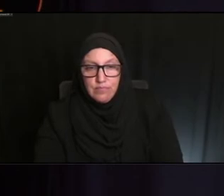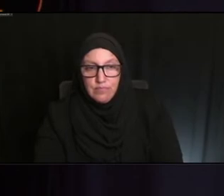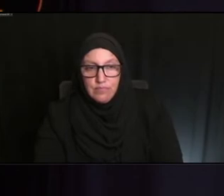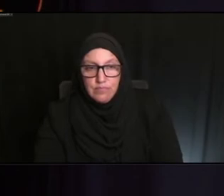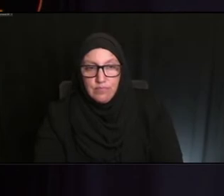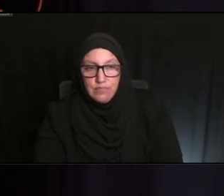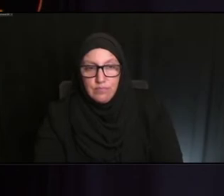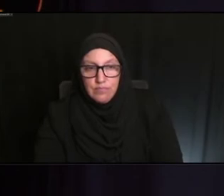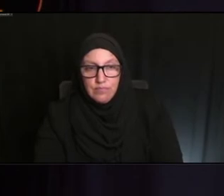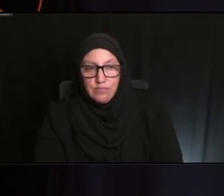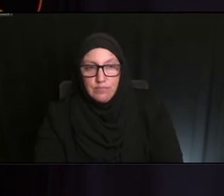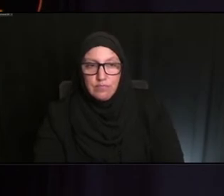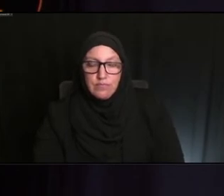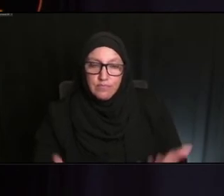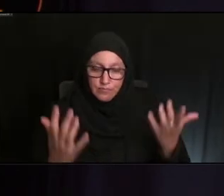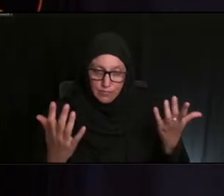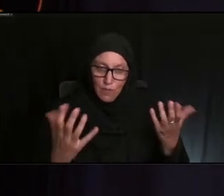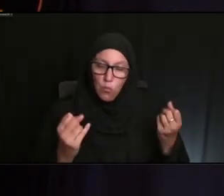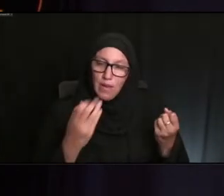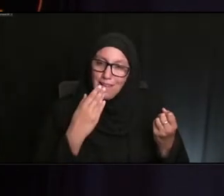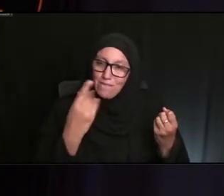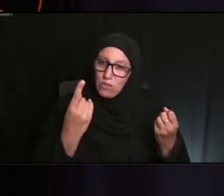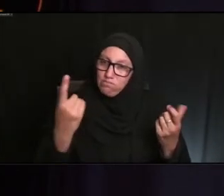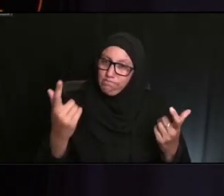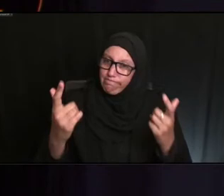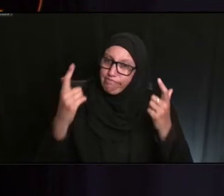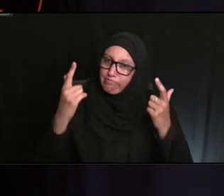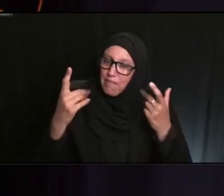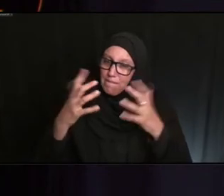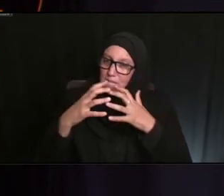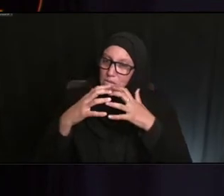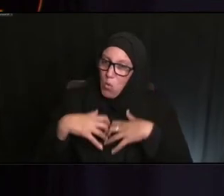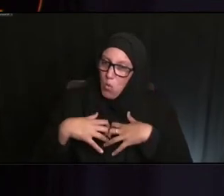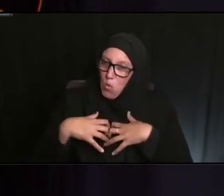falls, there is a vacuum at that moment. And during